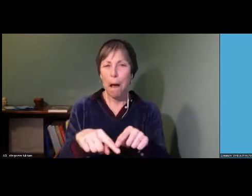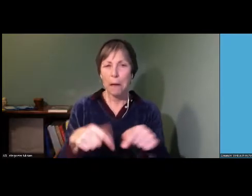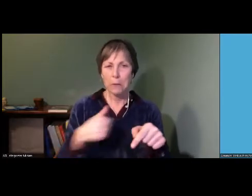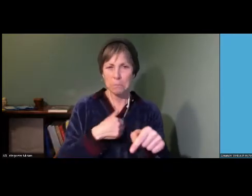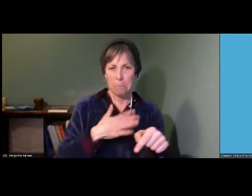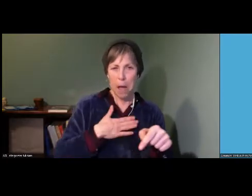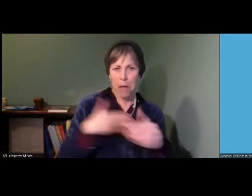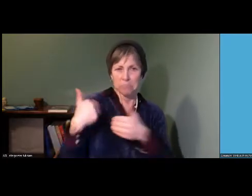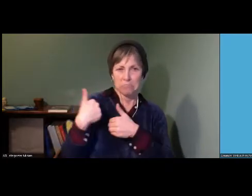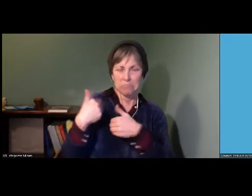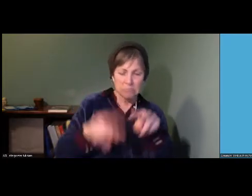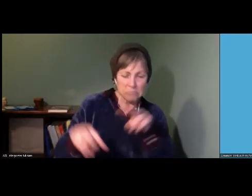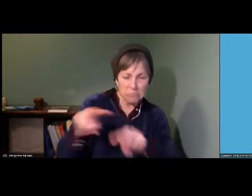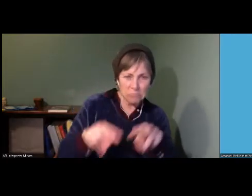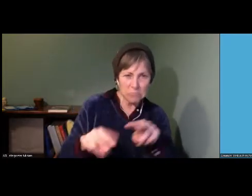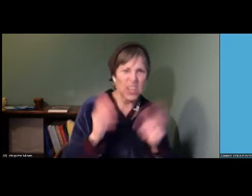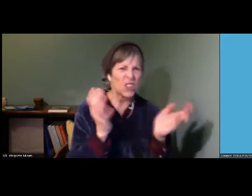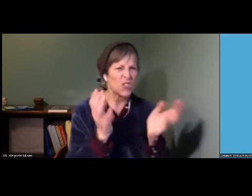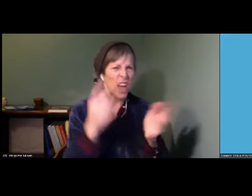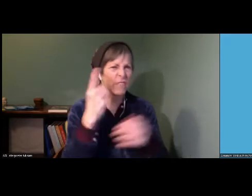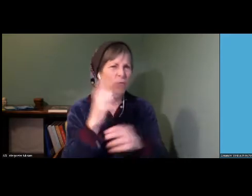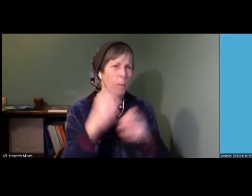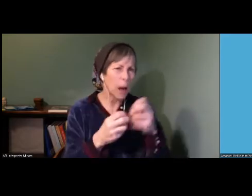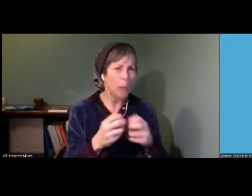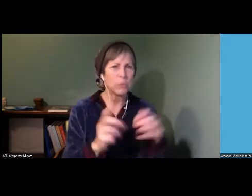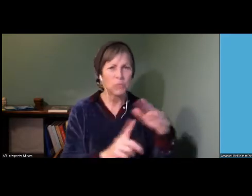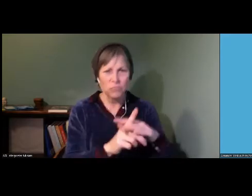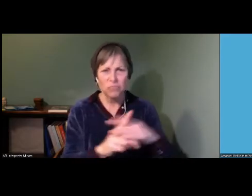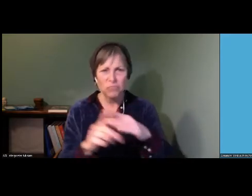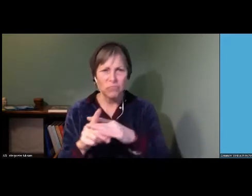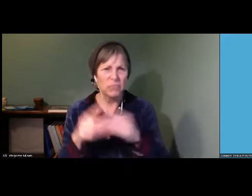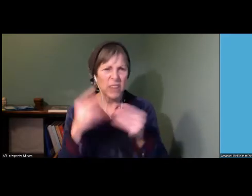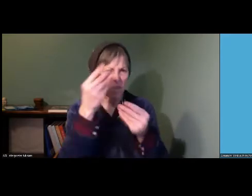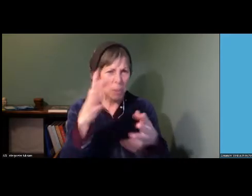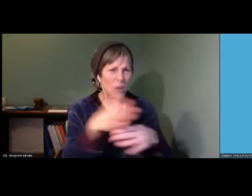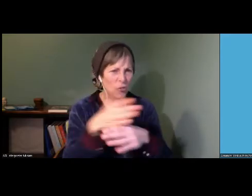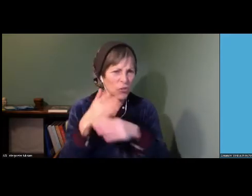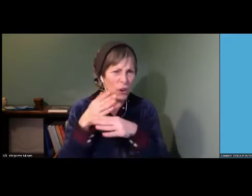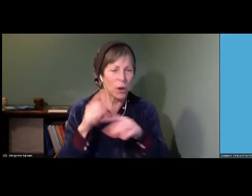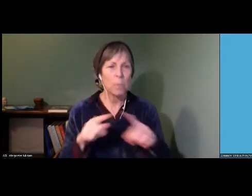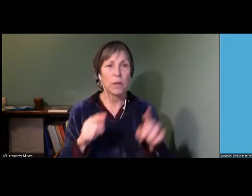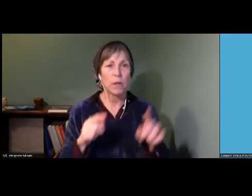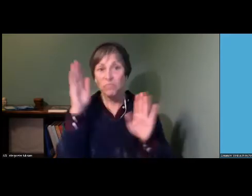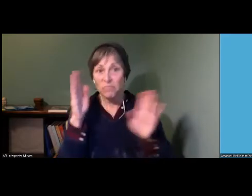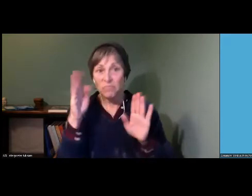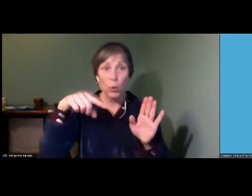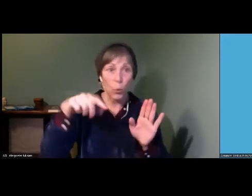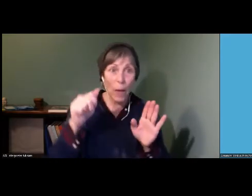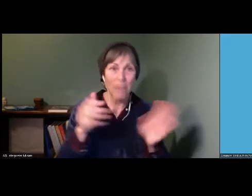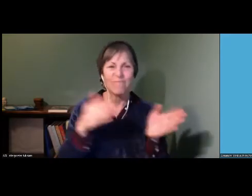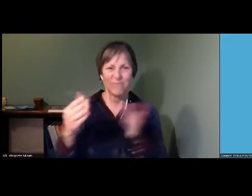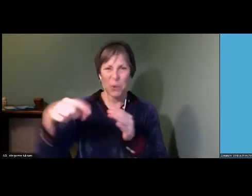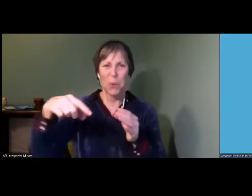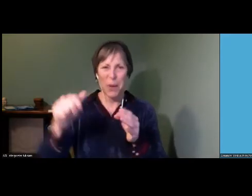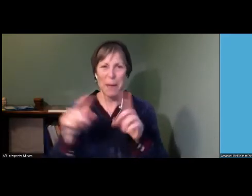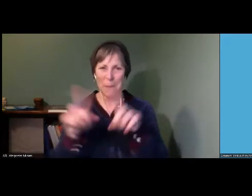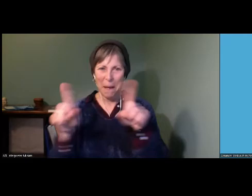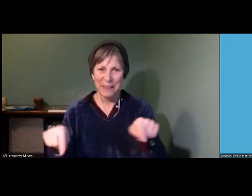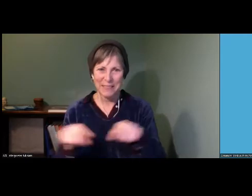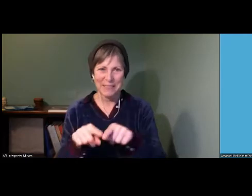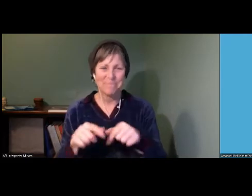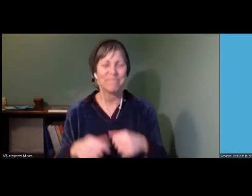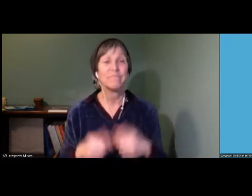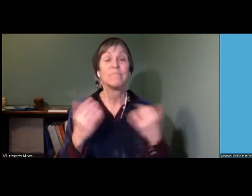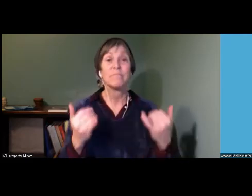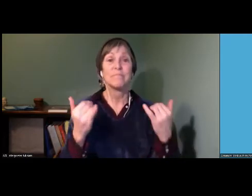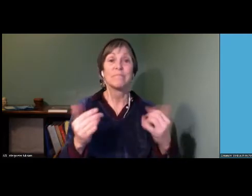more for troubleshooting and sharing information and things like that. So at this point I would like